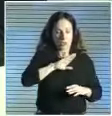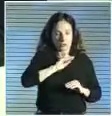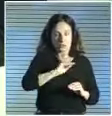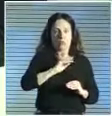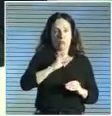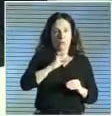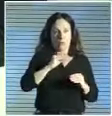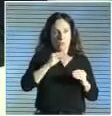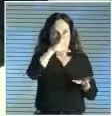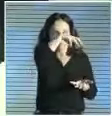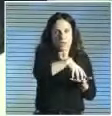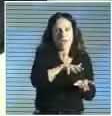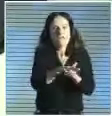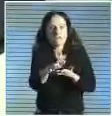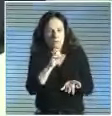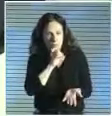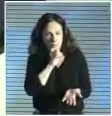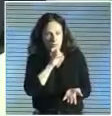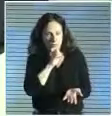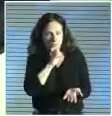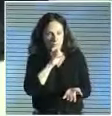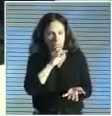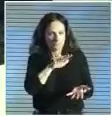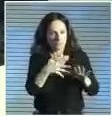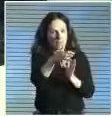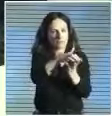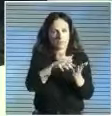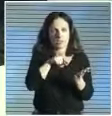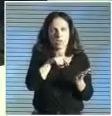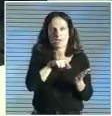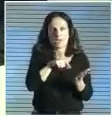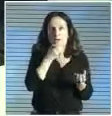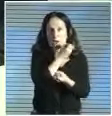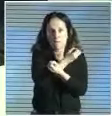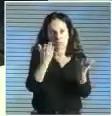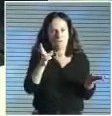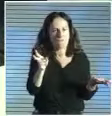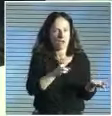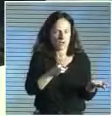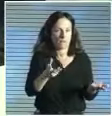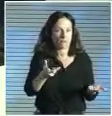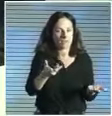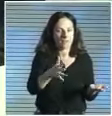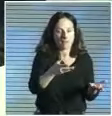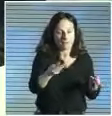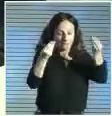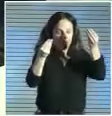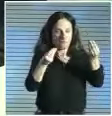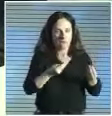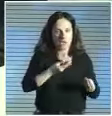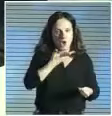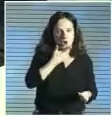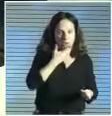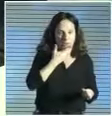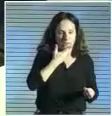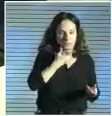message for them, that we bring this knowledge to the small and medium-sized companies, which is the way for them to